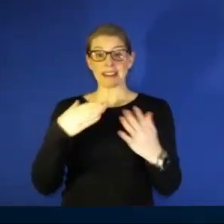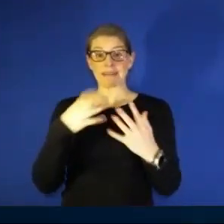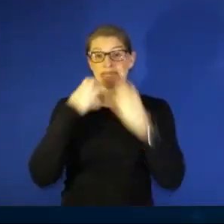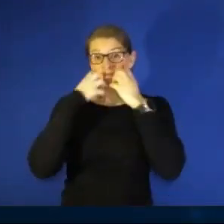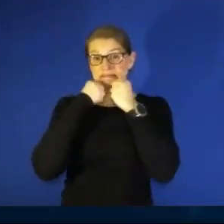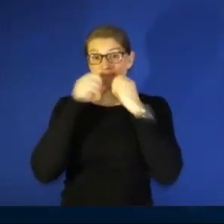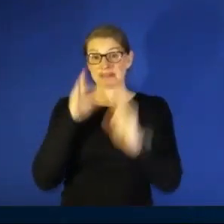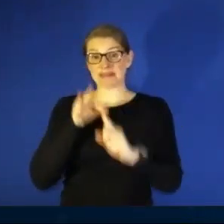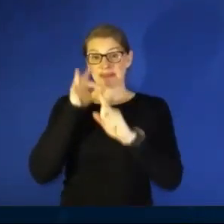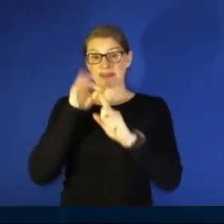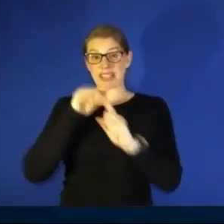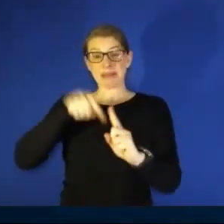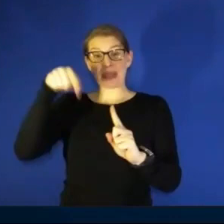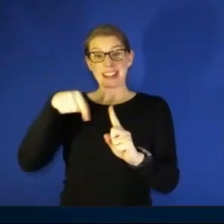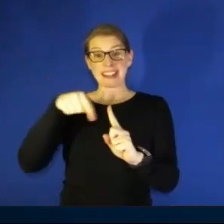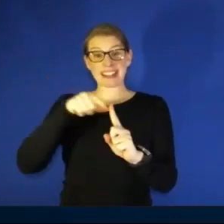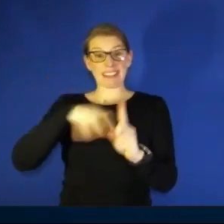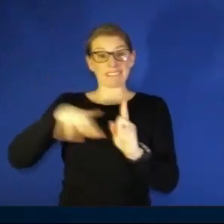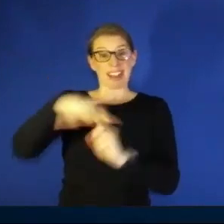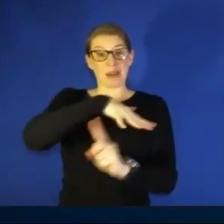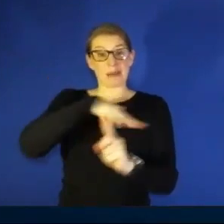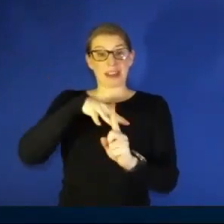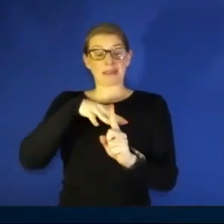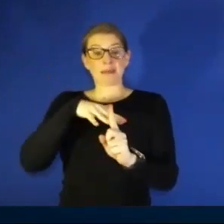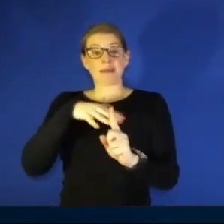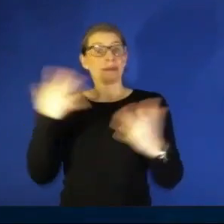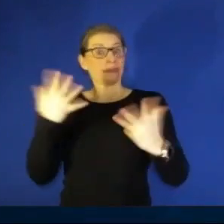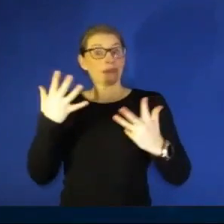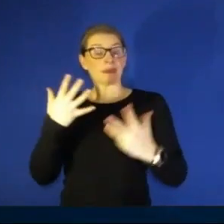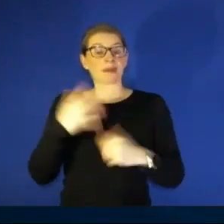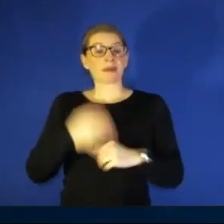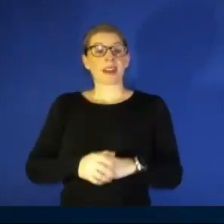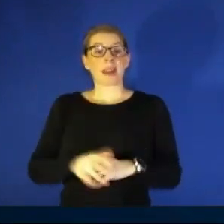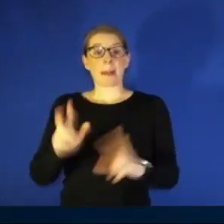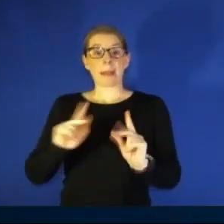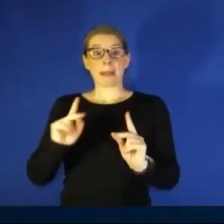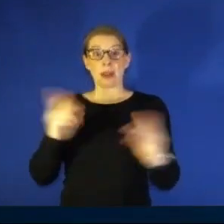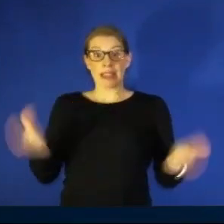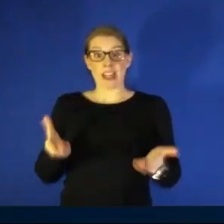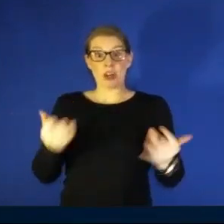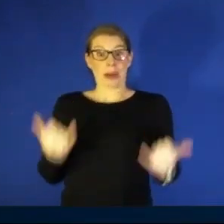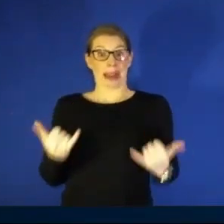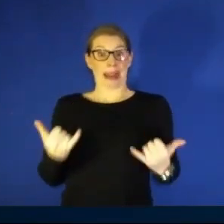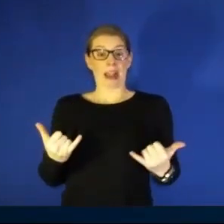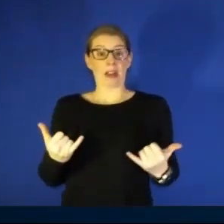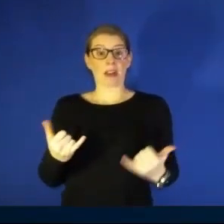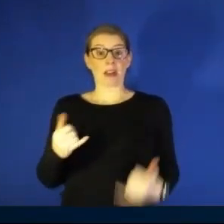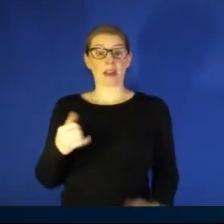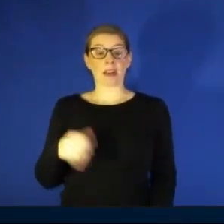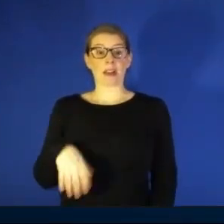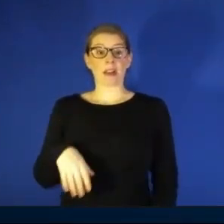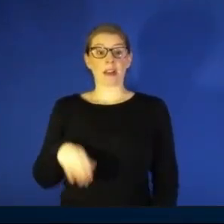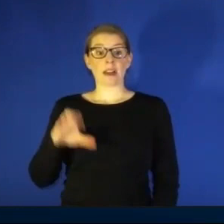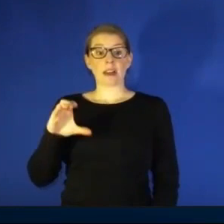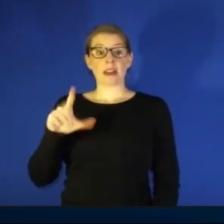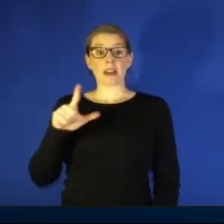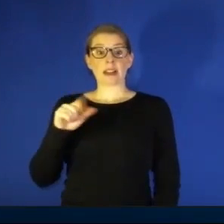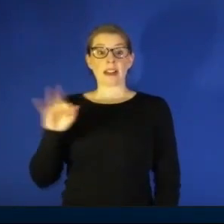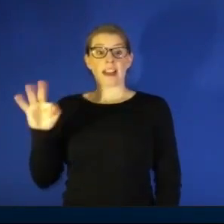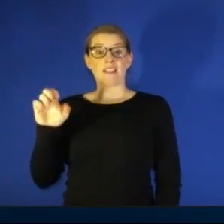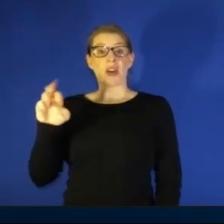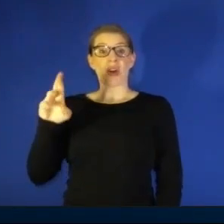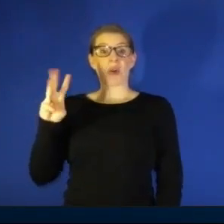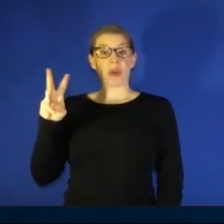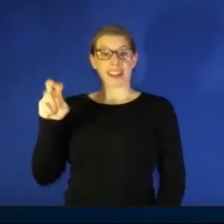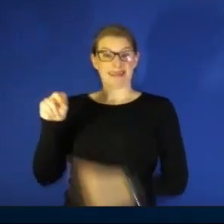this environment is knowing that the people that surround us right now, and Cliff Irwin, who's the guy holding the camera now, we walk up and we know